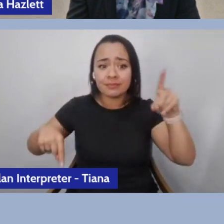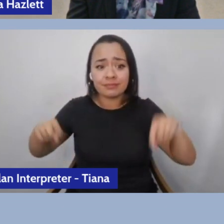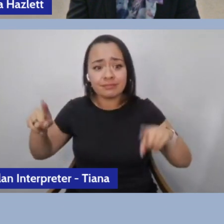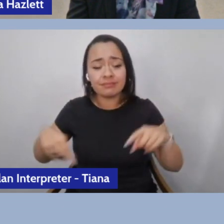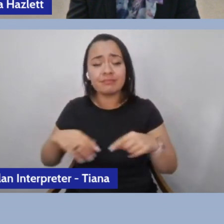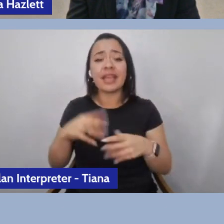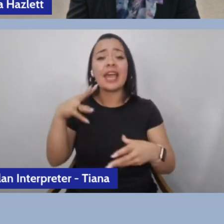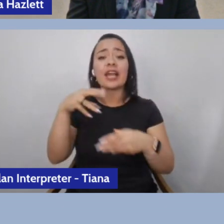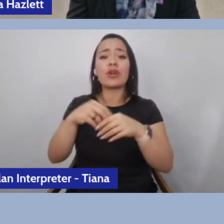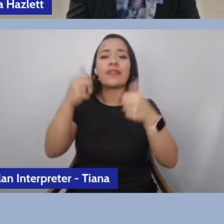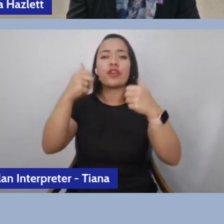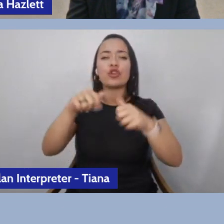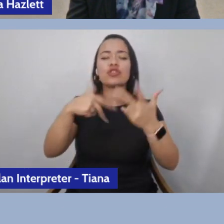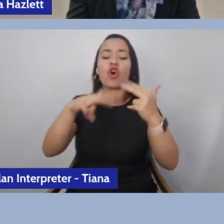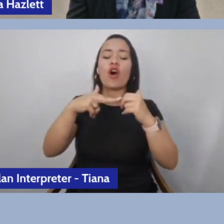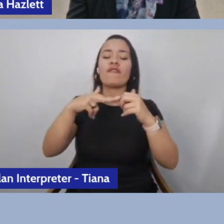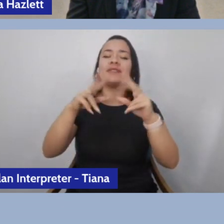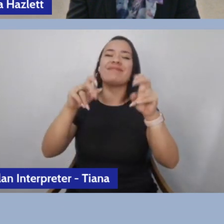to refer to dementia.